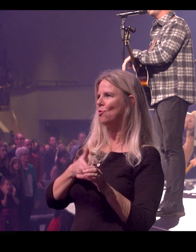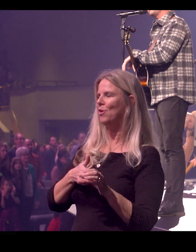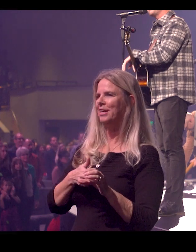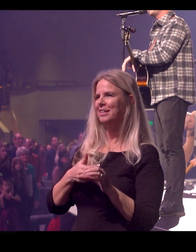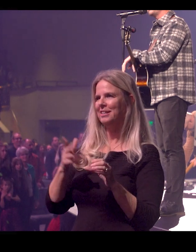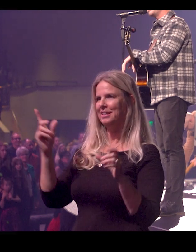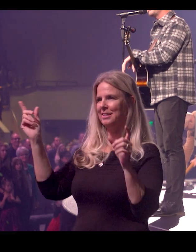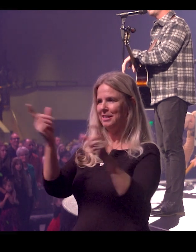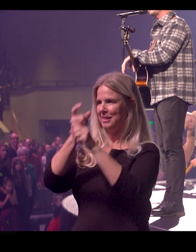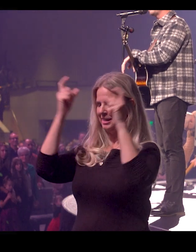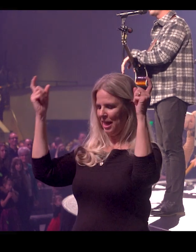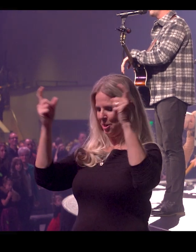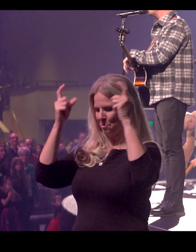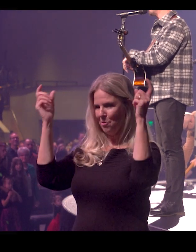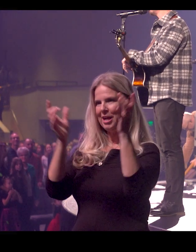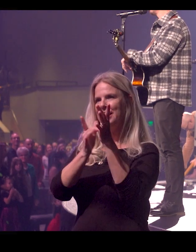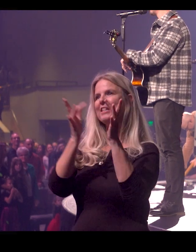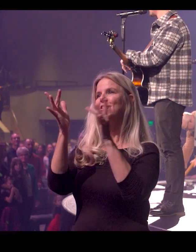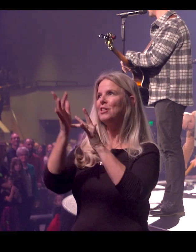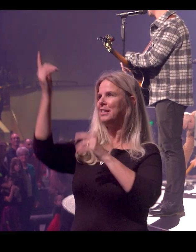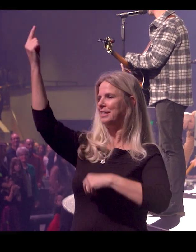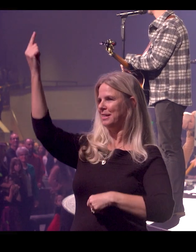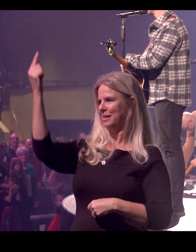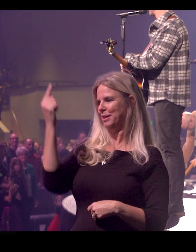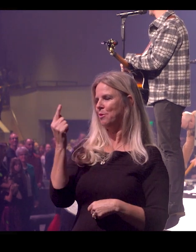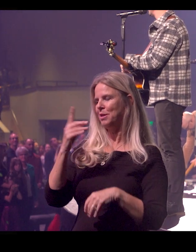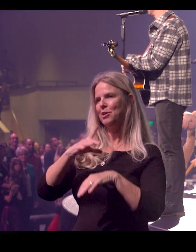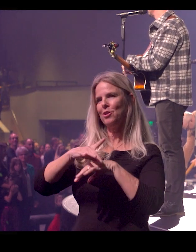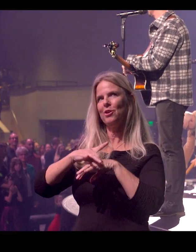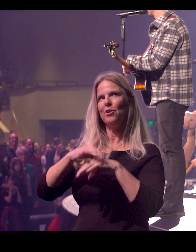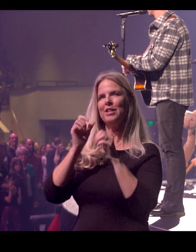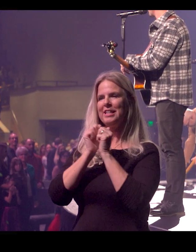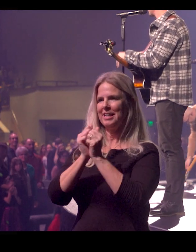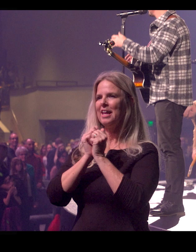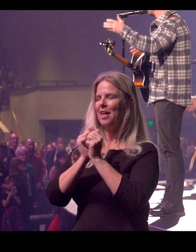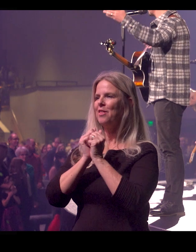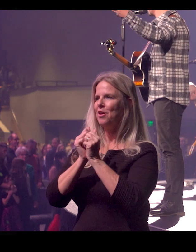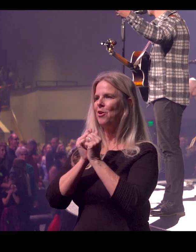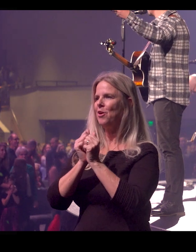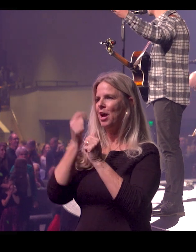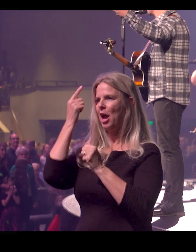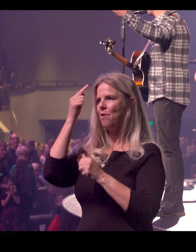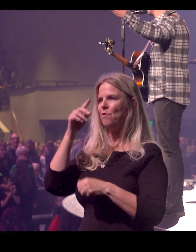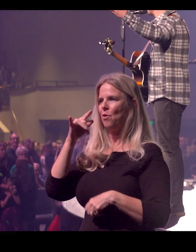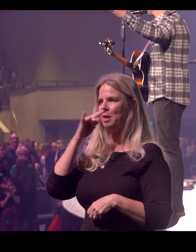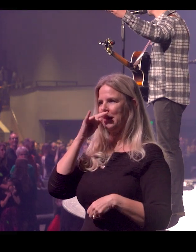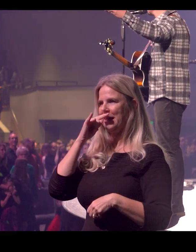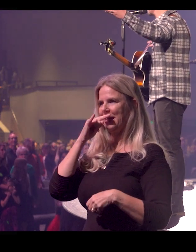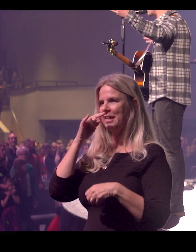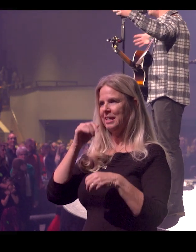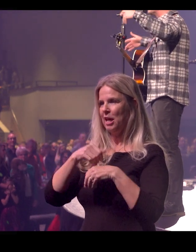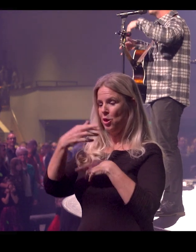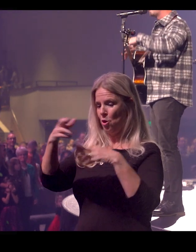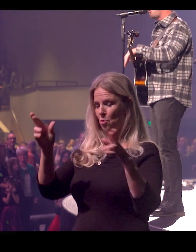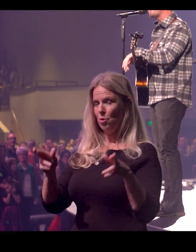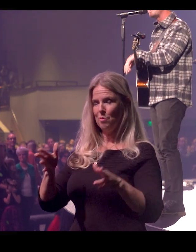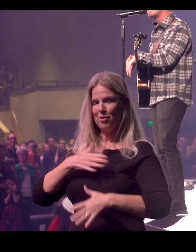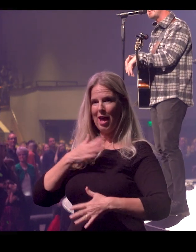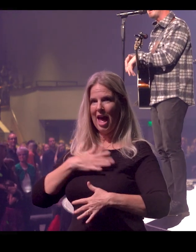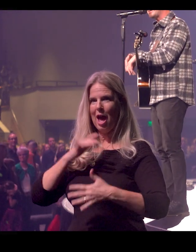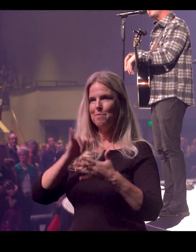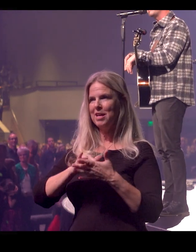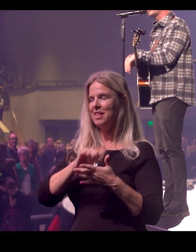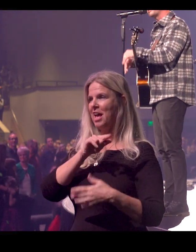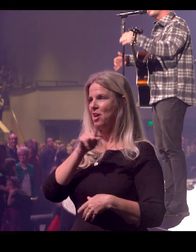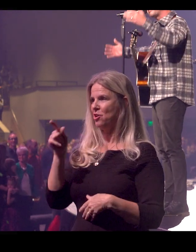together. And for all the kids that are in the room, we are so glad that you have come with your mom and dad and that you're going to sing with us or with your grandma or with